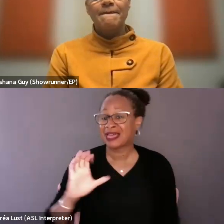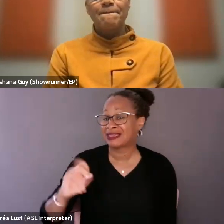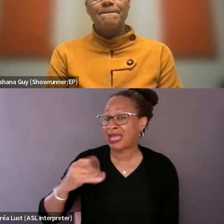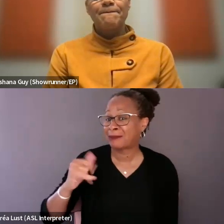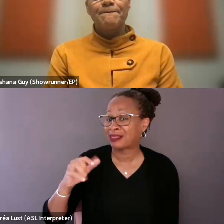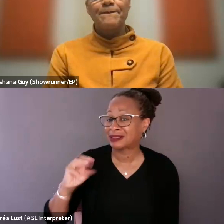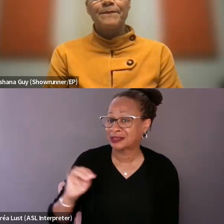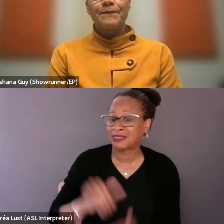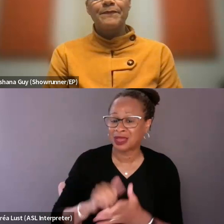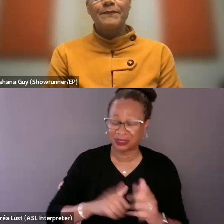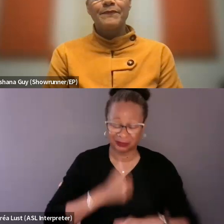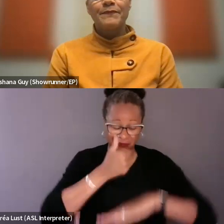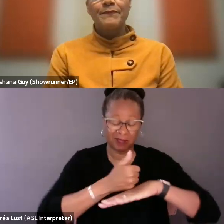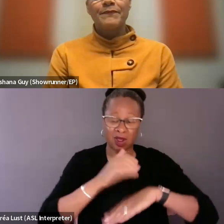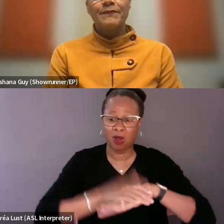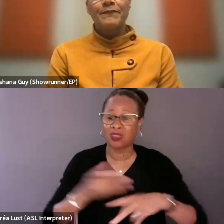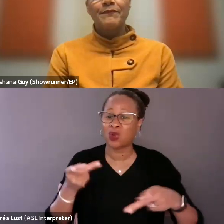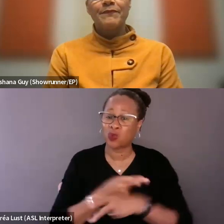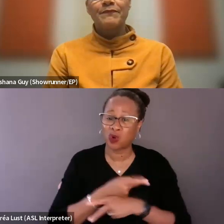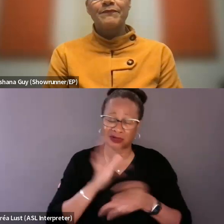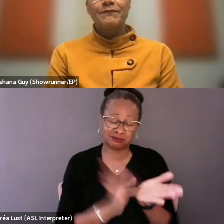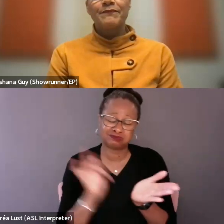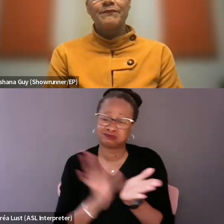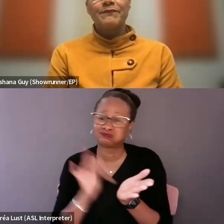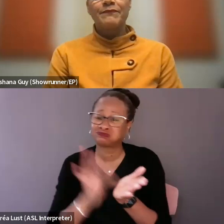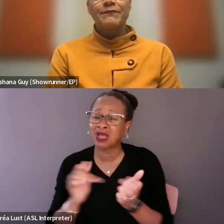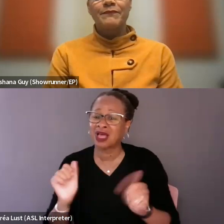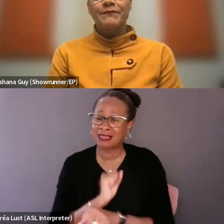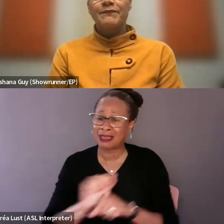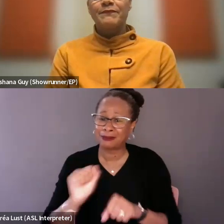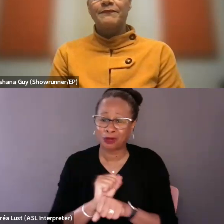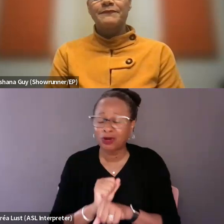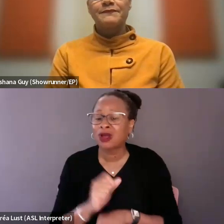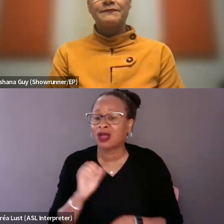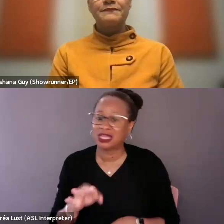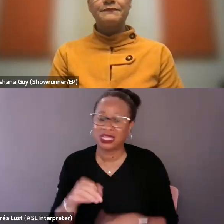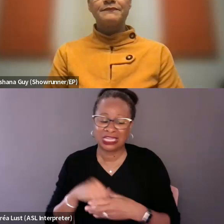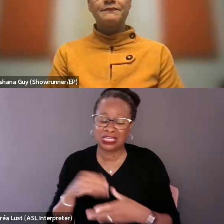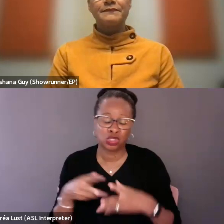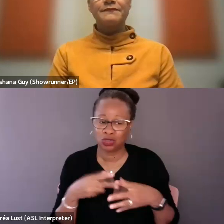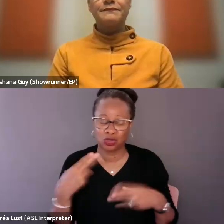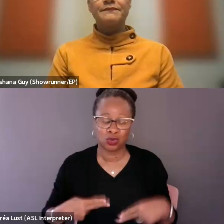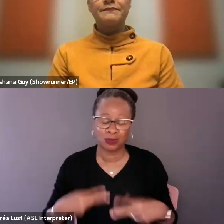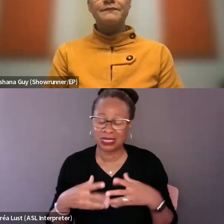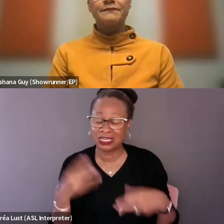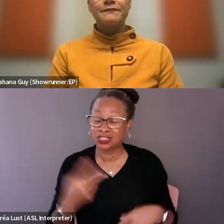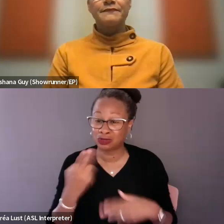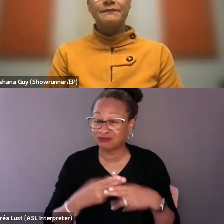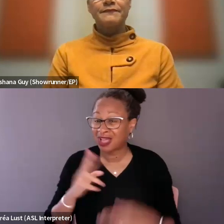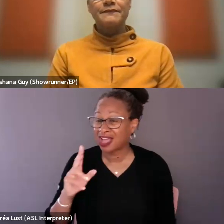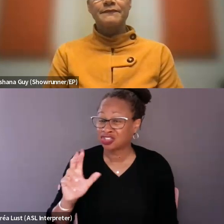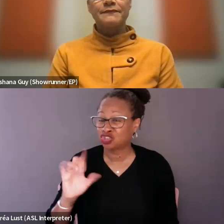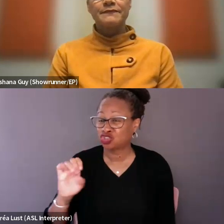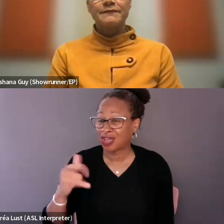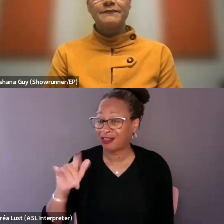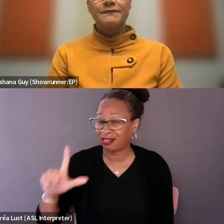founded on the worst exploitation of labor in human history, which is chattel slavery, that it set up these working conditions